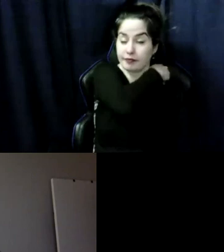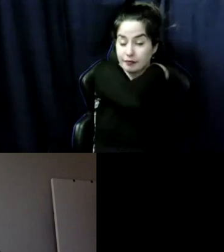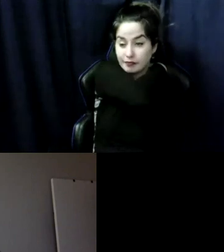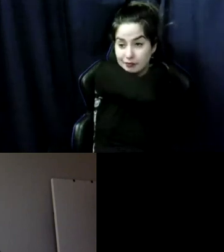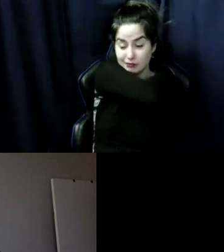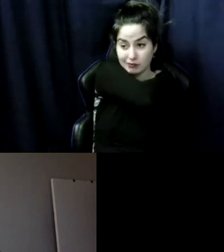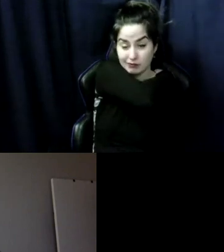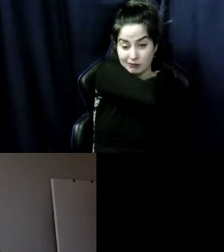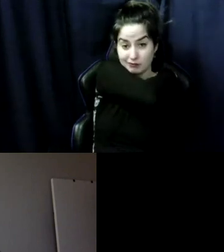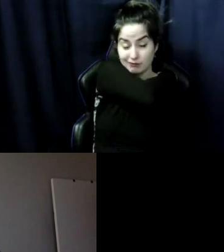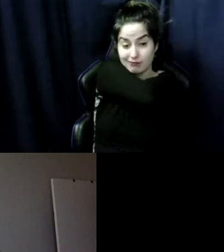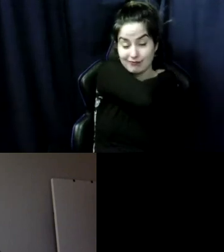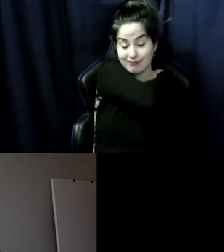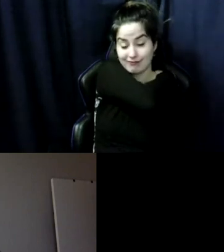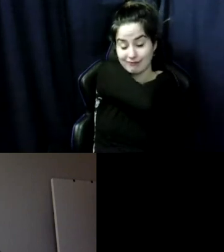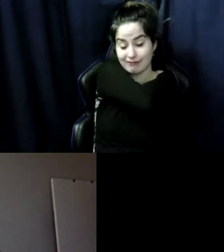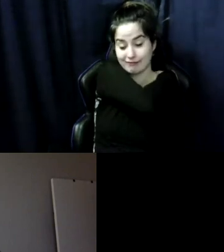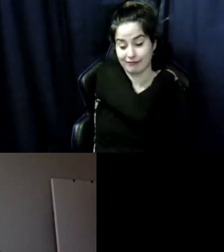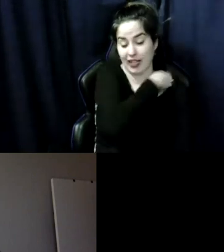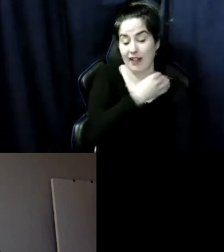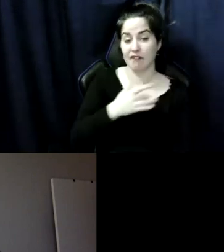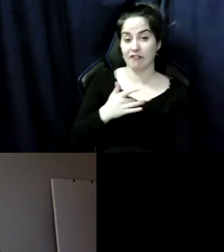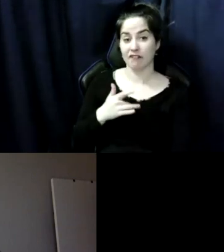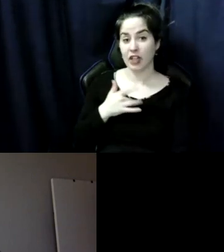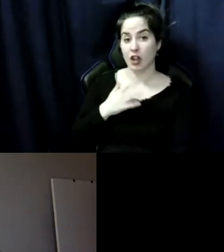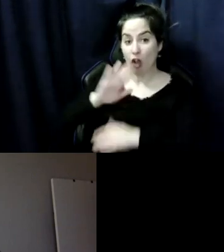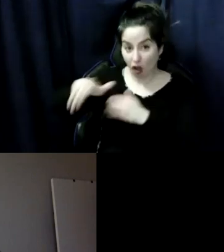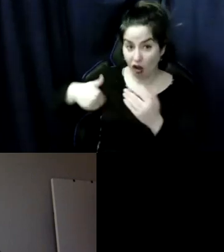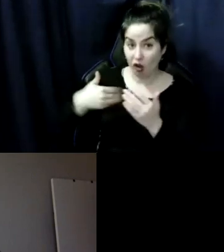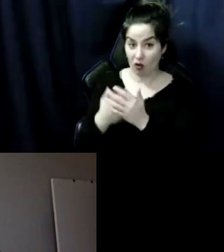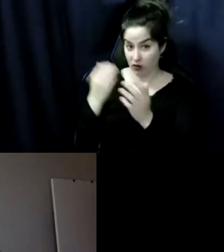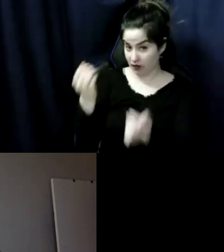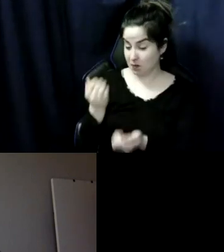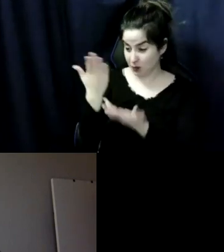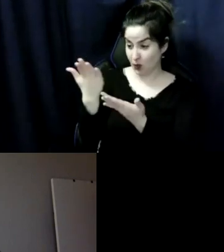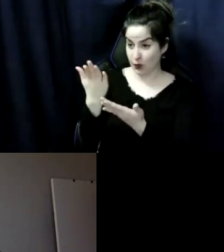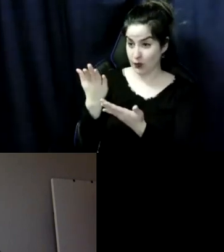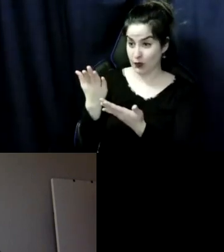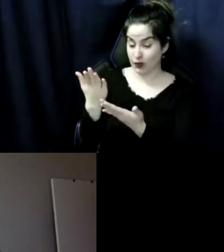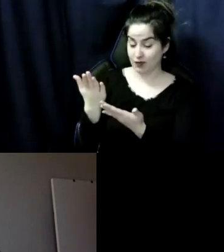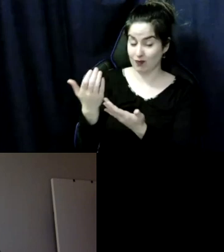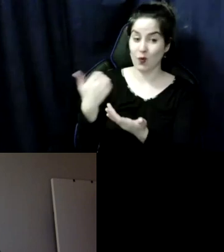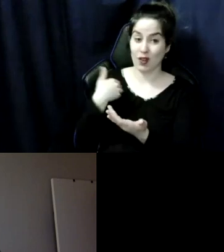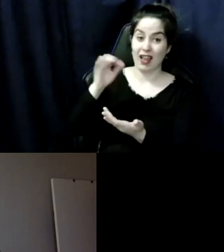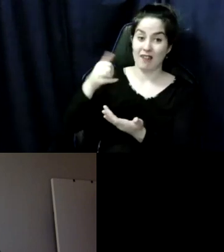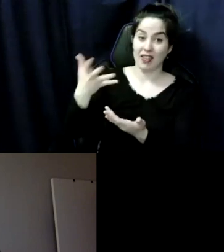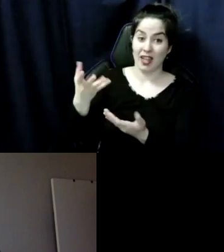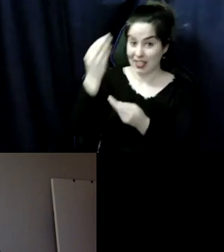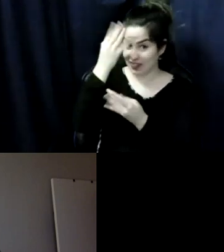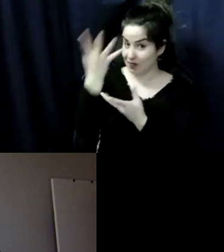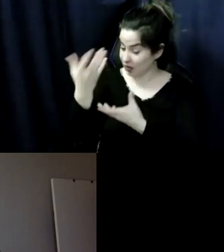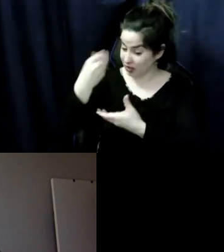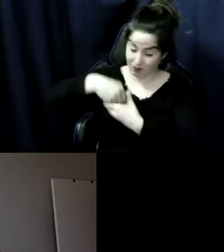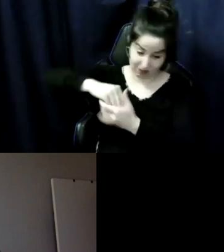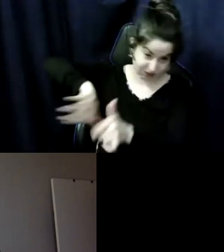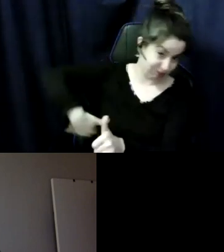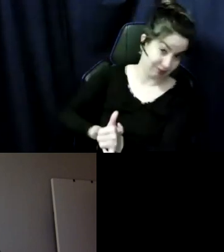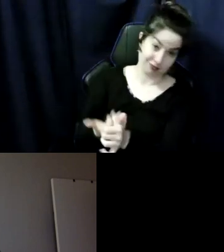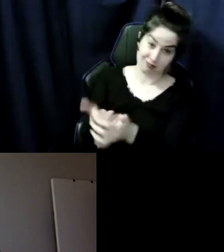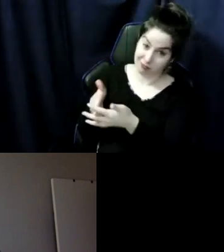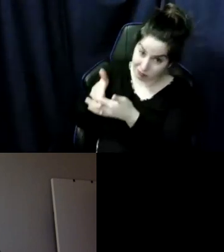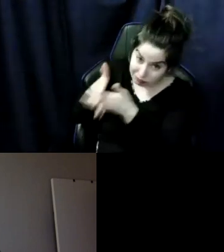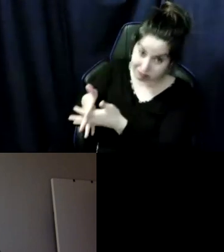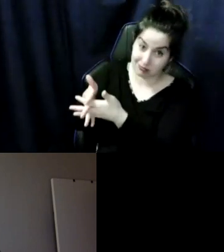these proposals, I feel. So we'll really take care to be in really close conversation with all of you and